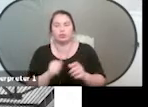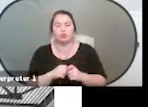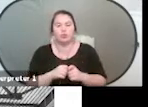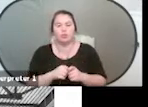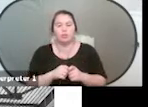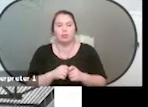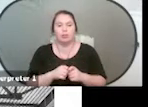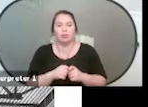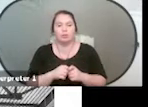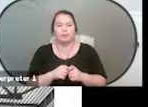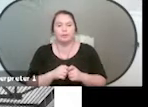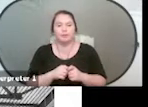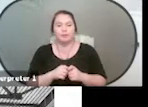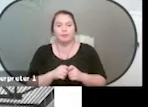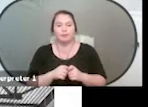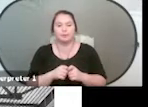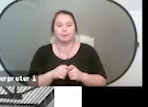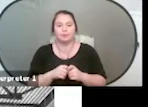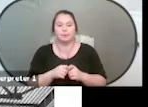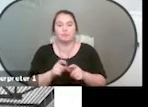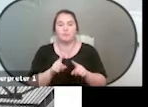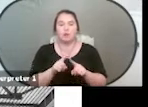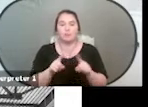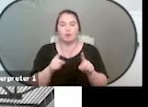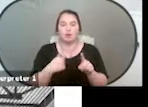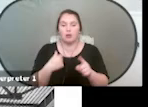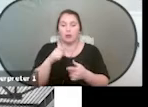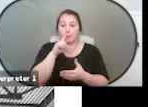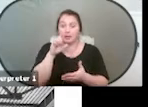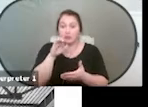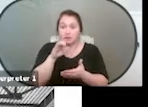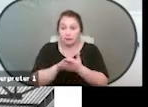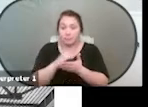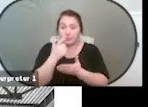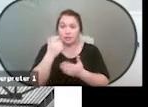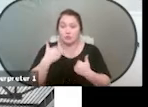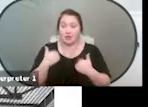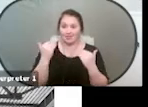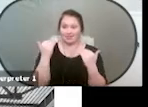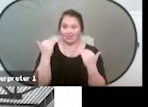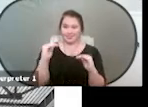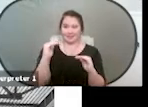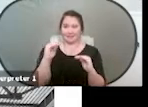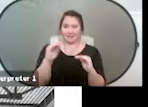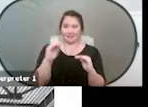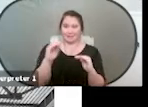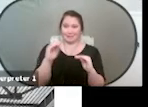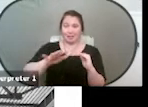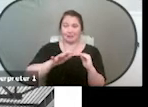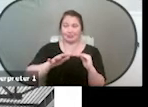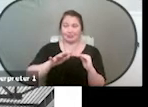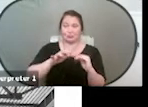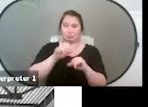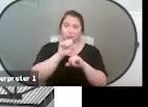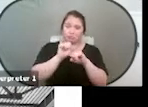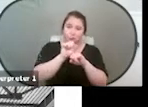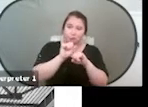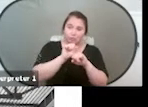projects, but I think because there was limited land from which to work,